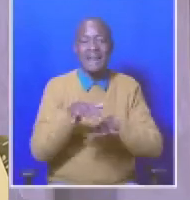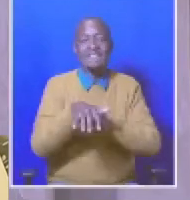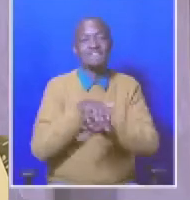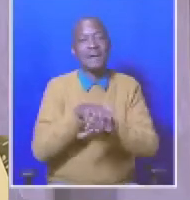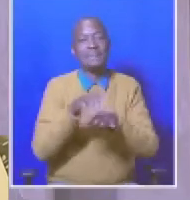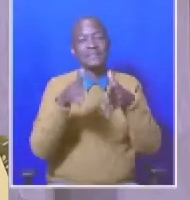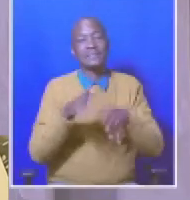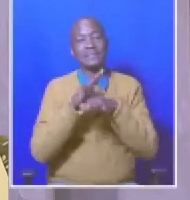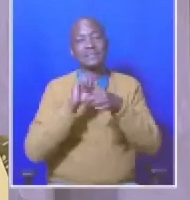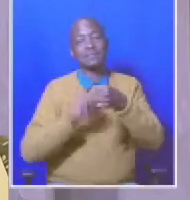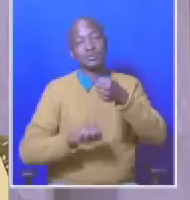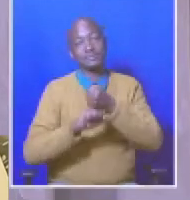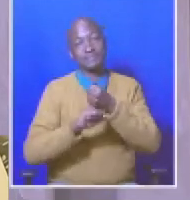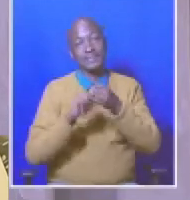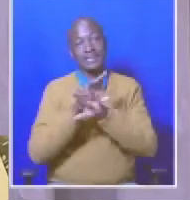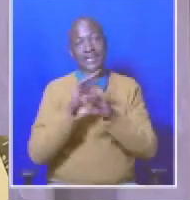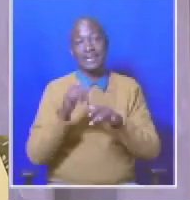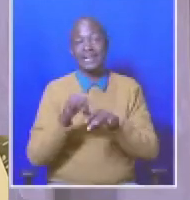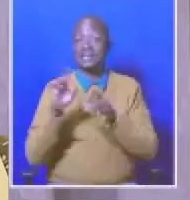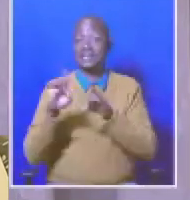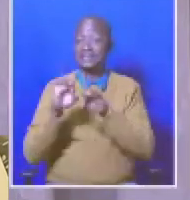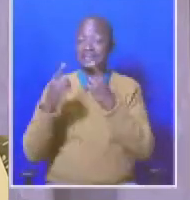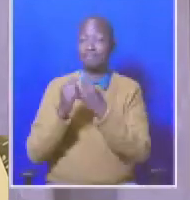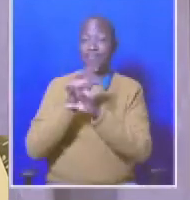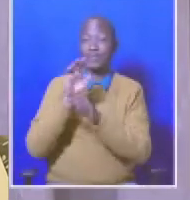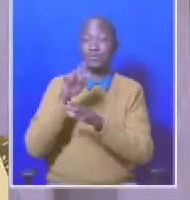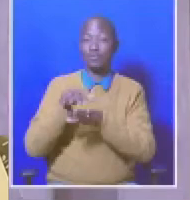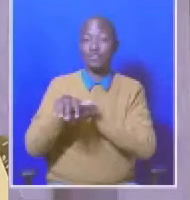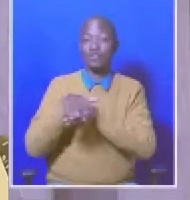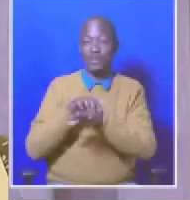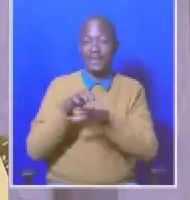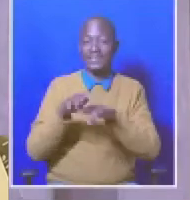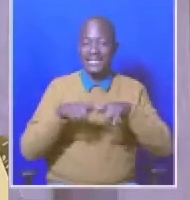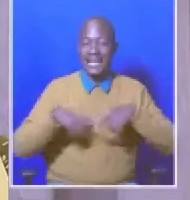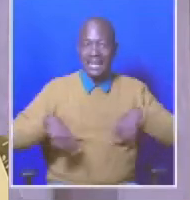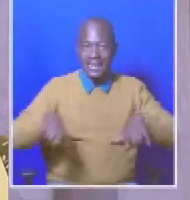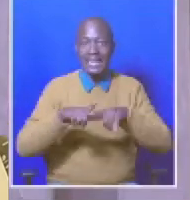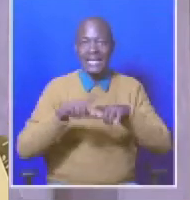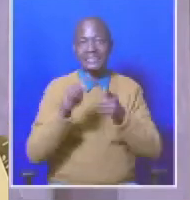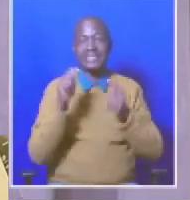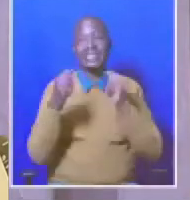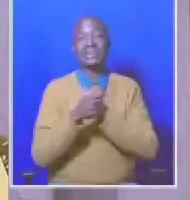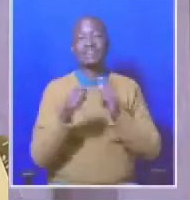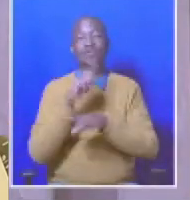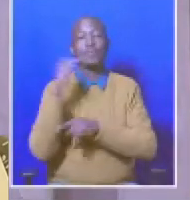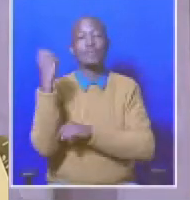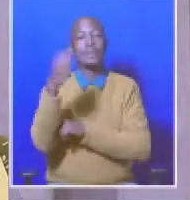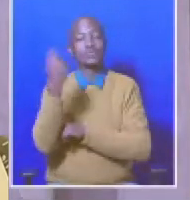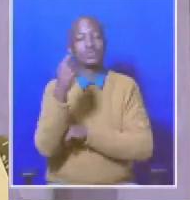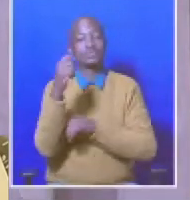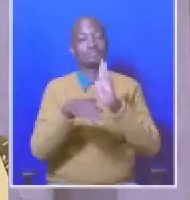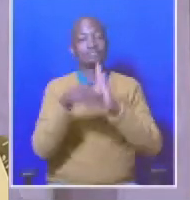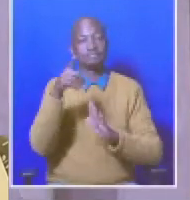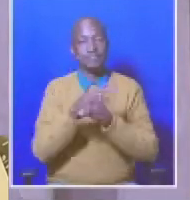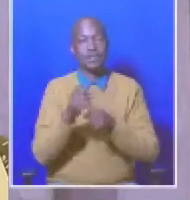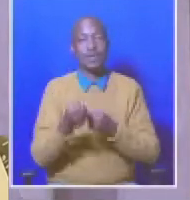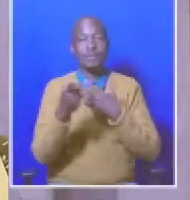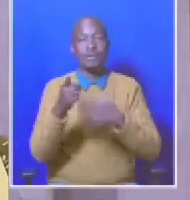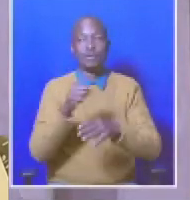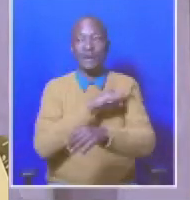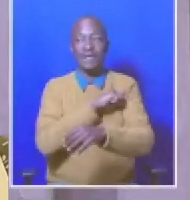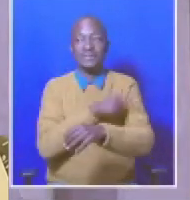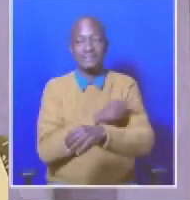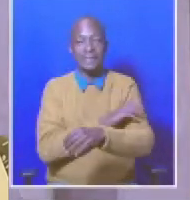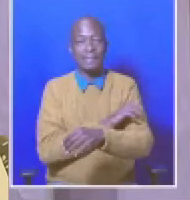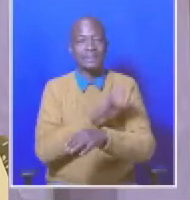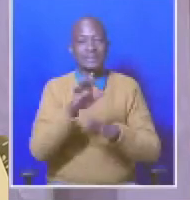the Department of Agriculture, Land Reform, and Rural Development provides capacity development